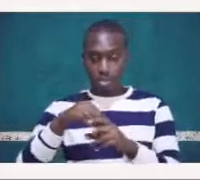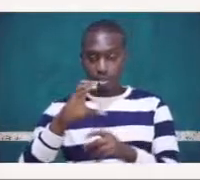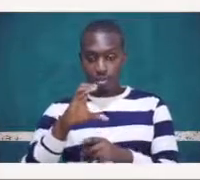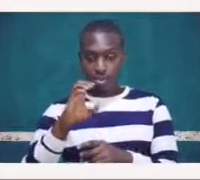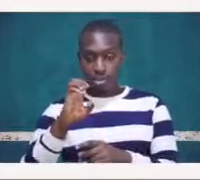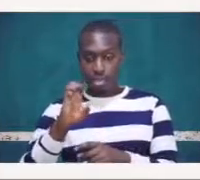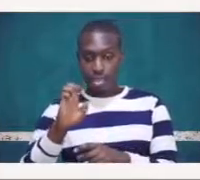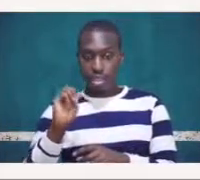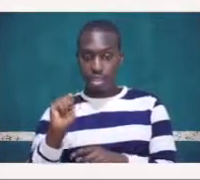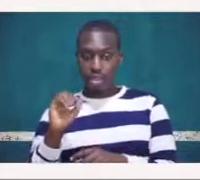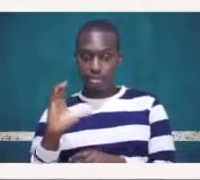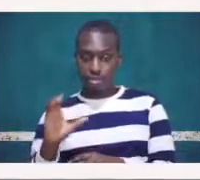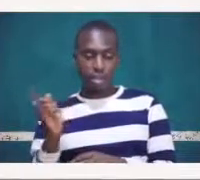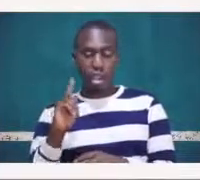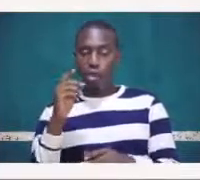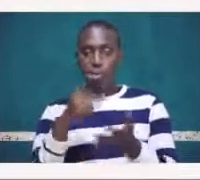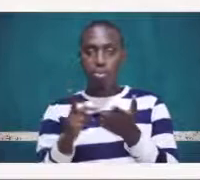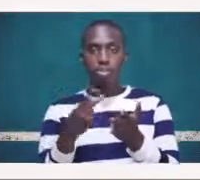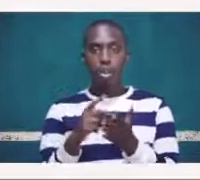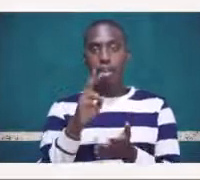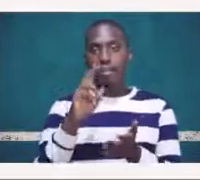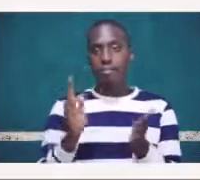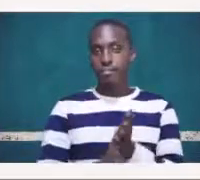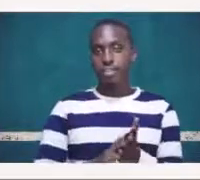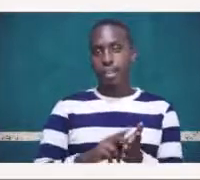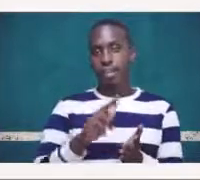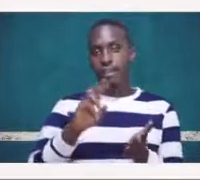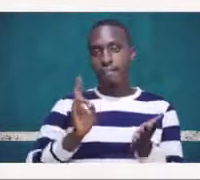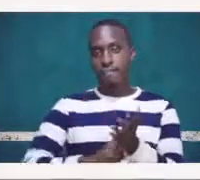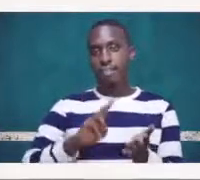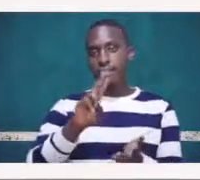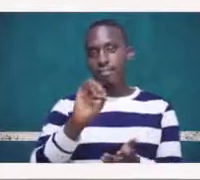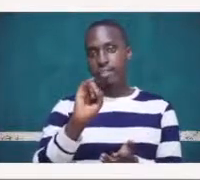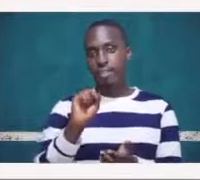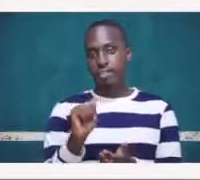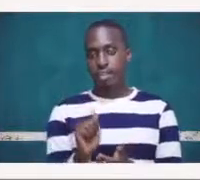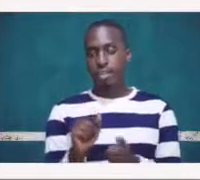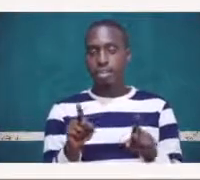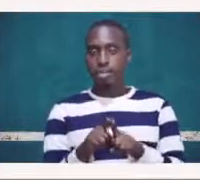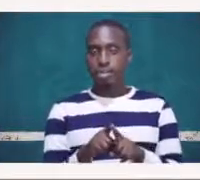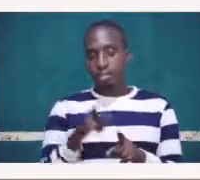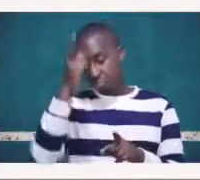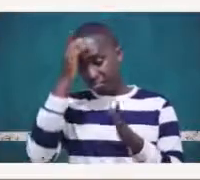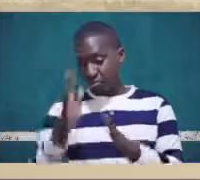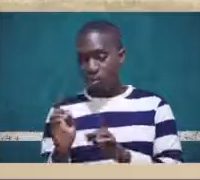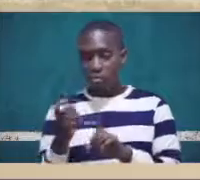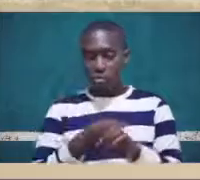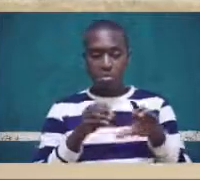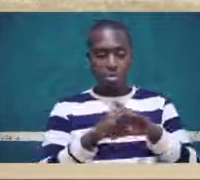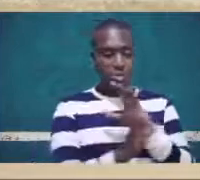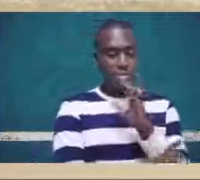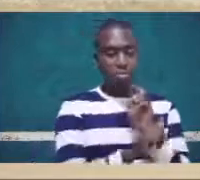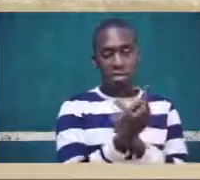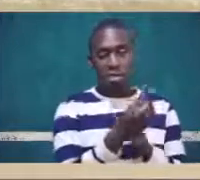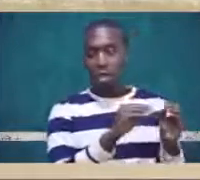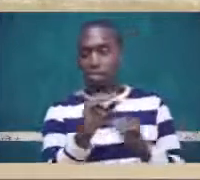they don't pay for a working visa. It is free. And this encourages citizens from member countries to move to other countries